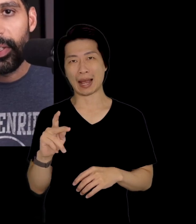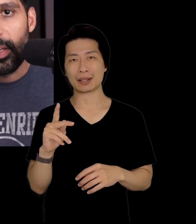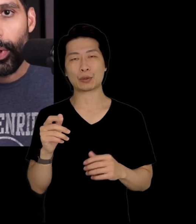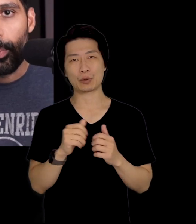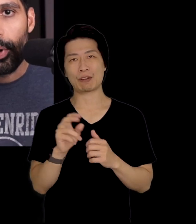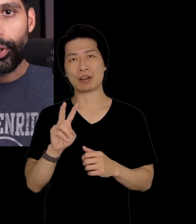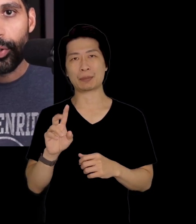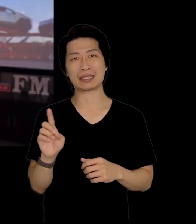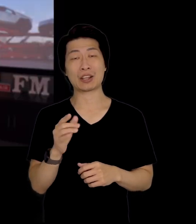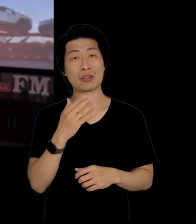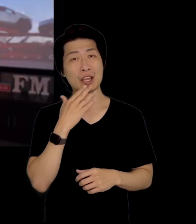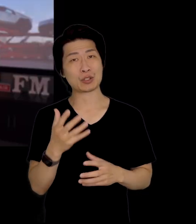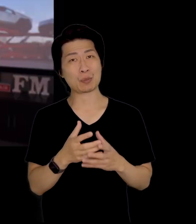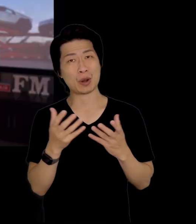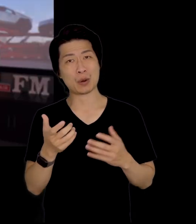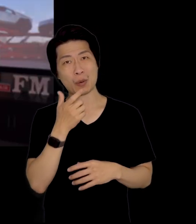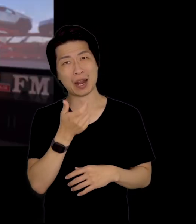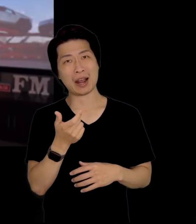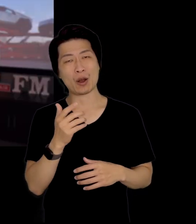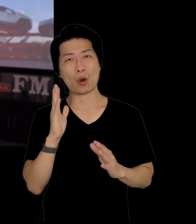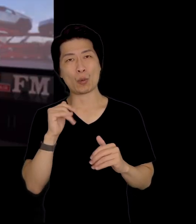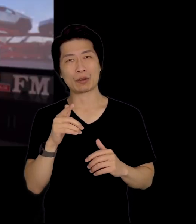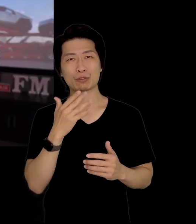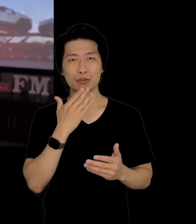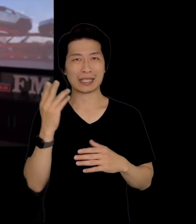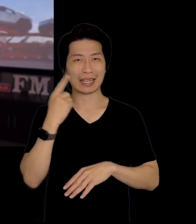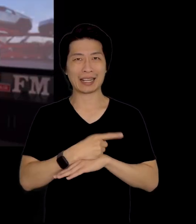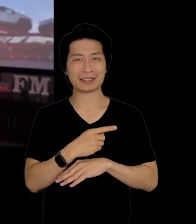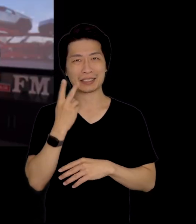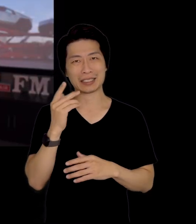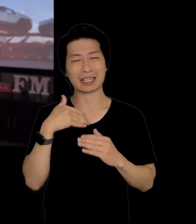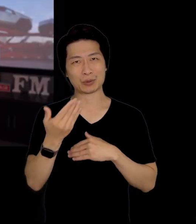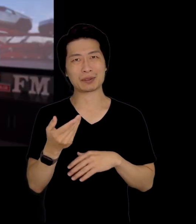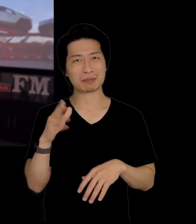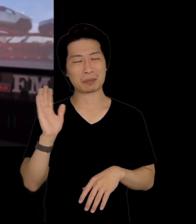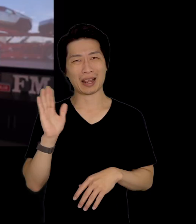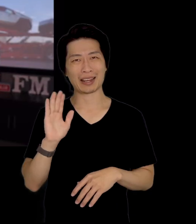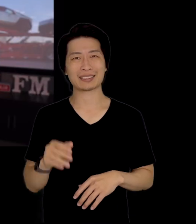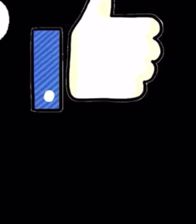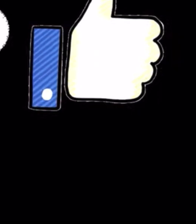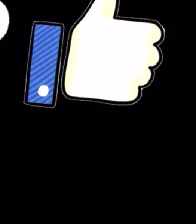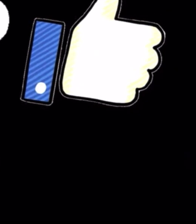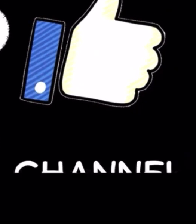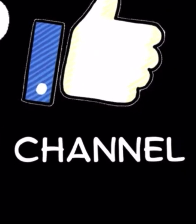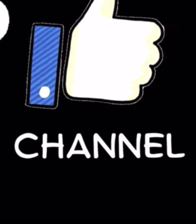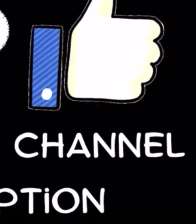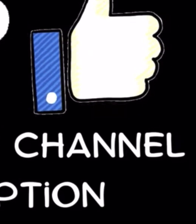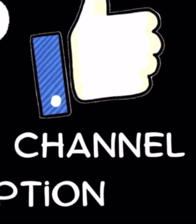vitamin D with your purchase. Thank you so much for watching. I hope you have a great day and we'll see you in the next one. Take it easy, everybody. Bye-bye.